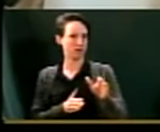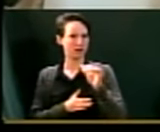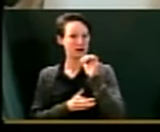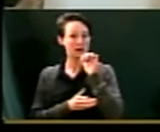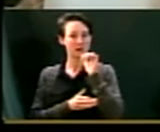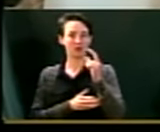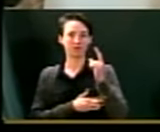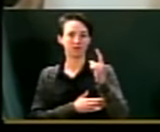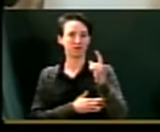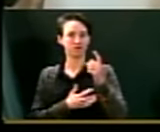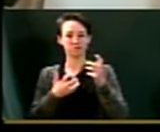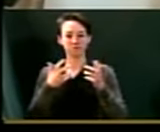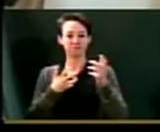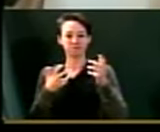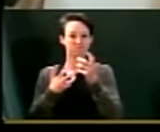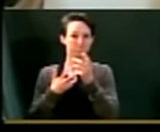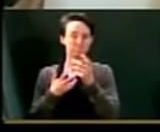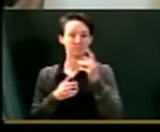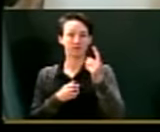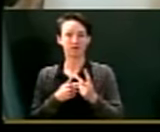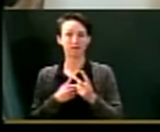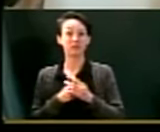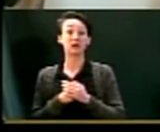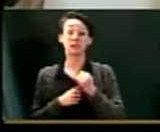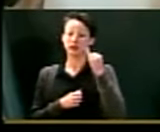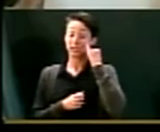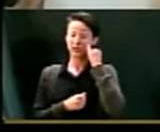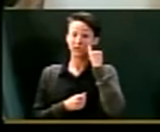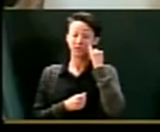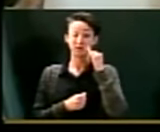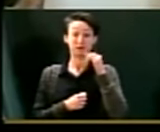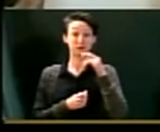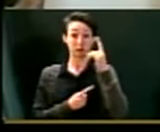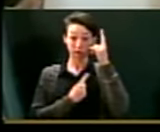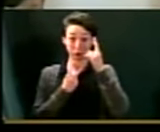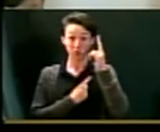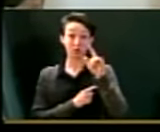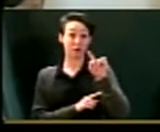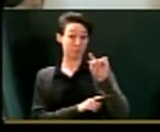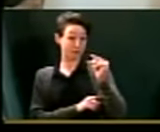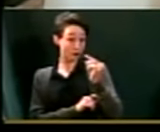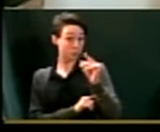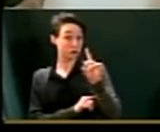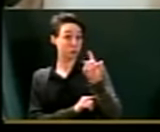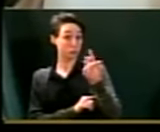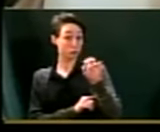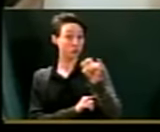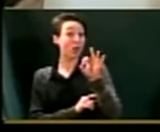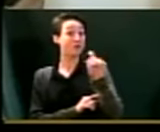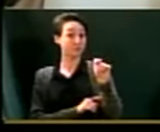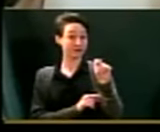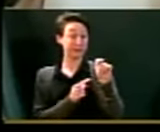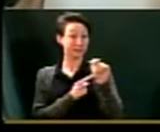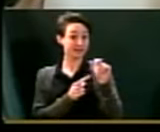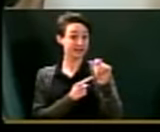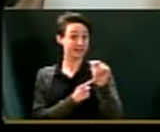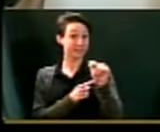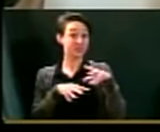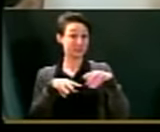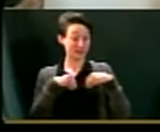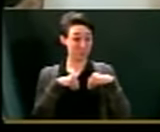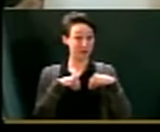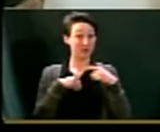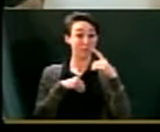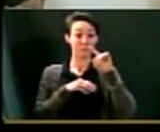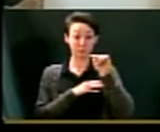to be considered as a first draft and accepted as a very first draft